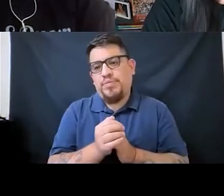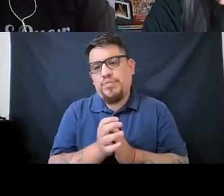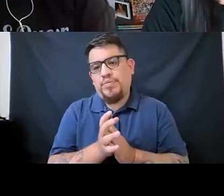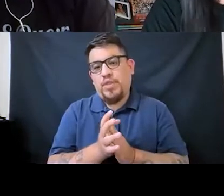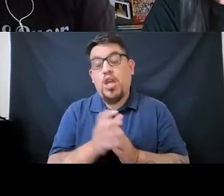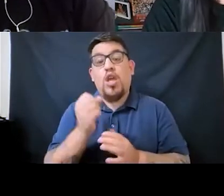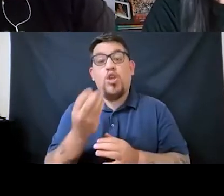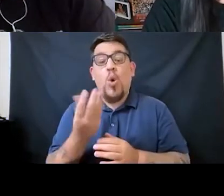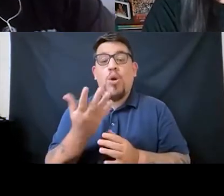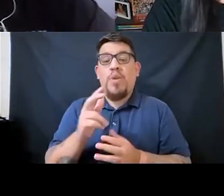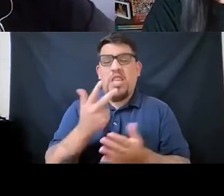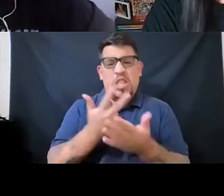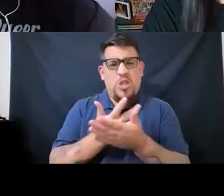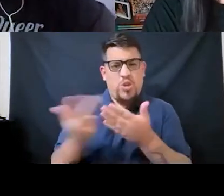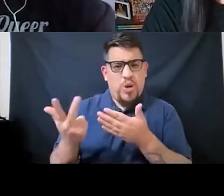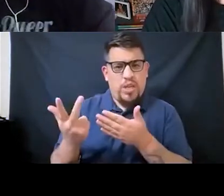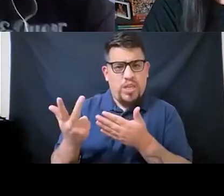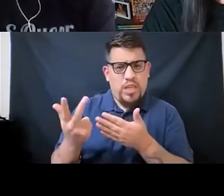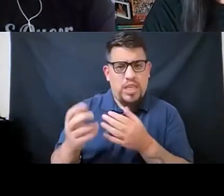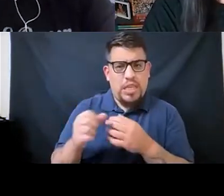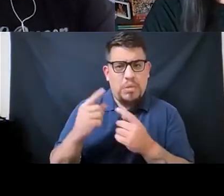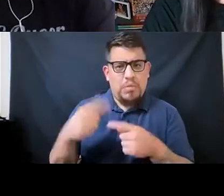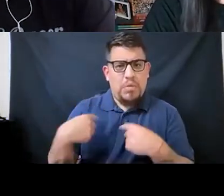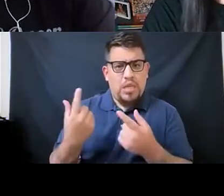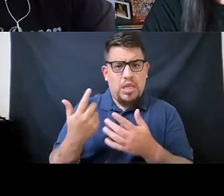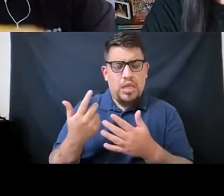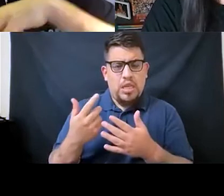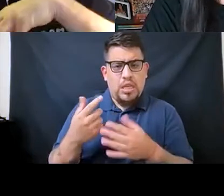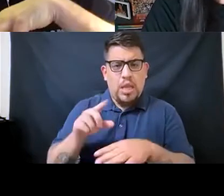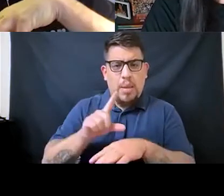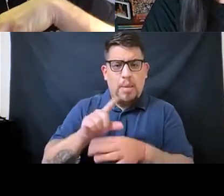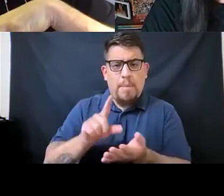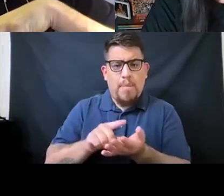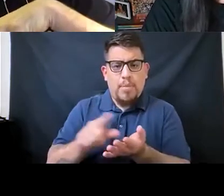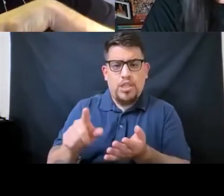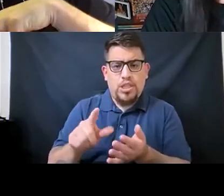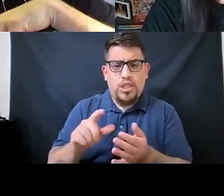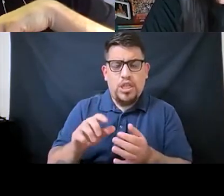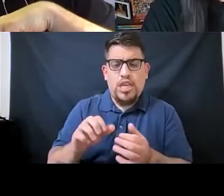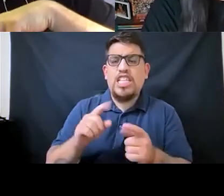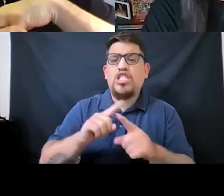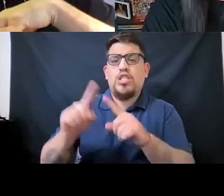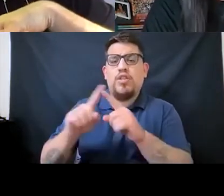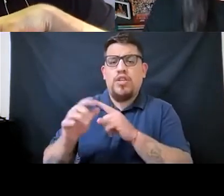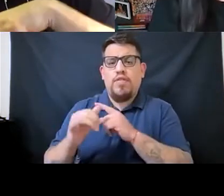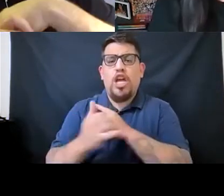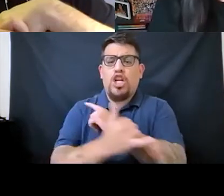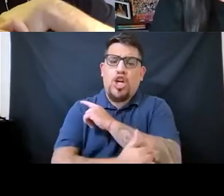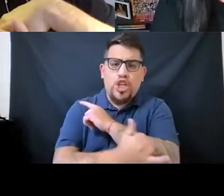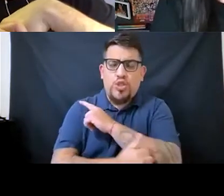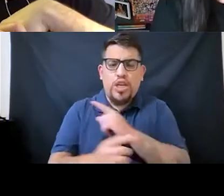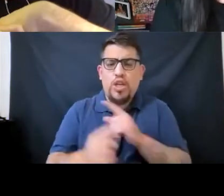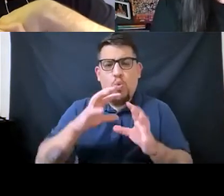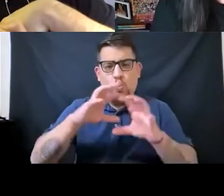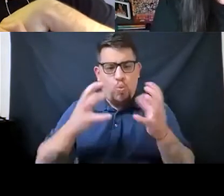So it's been about 3 weeks since the publication date, right? And it was published in numerous countries all over the world, which is a little